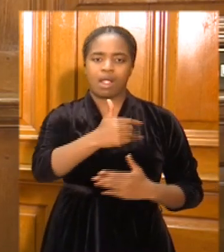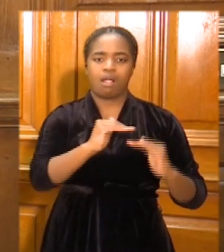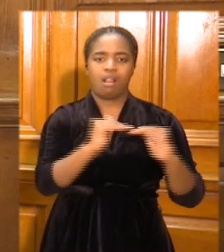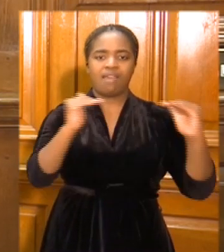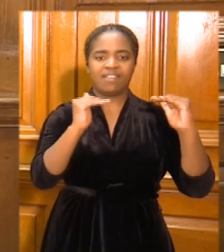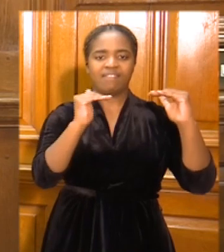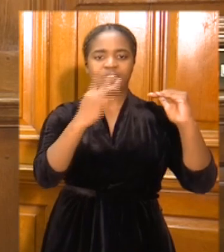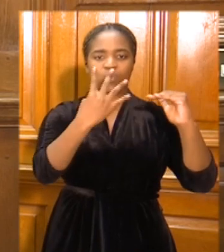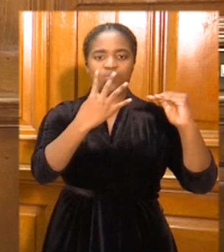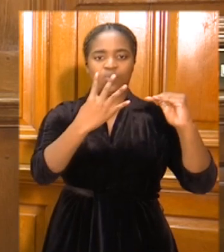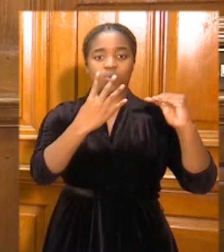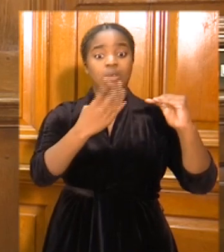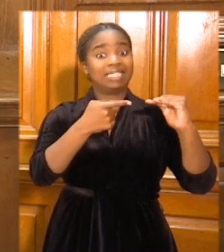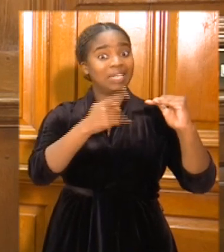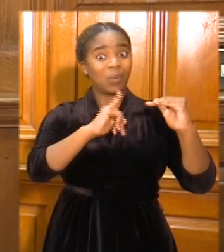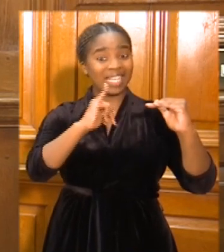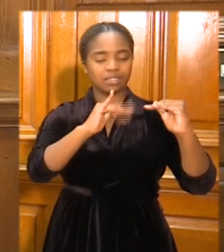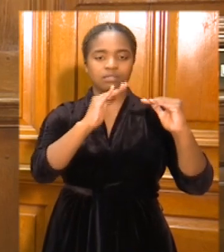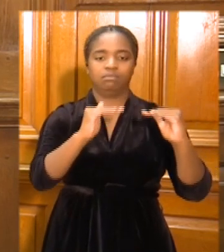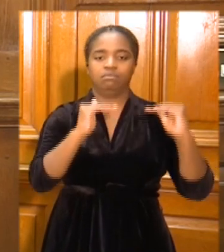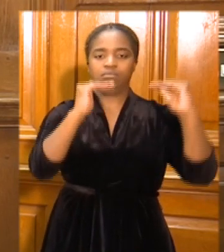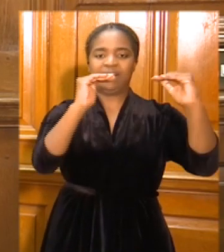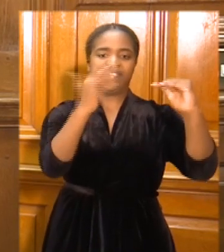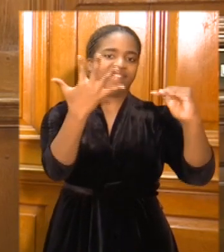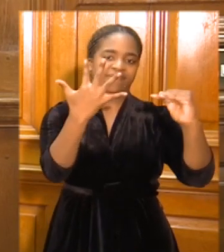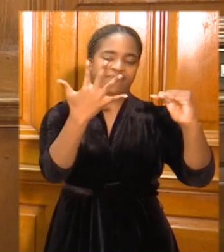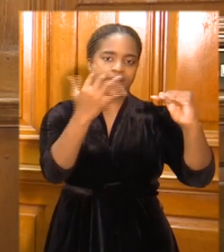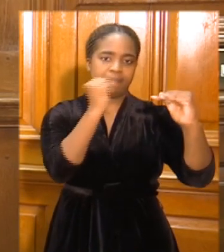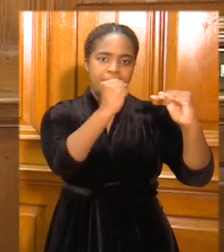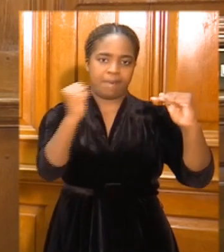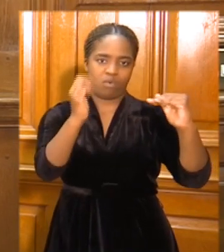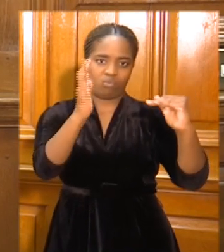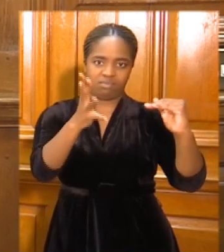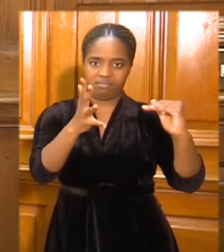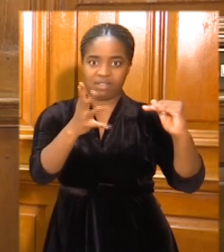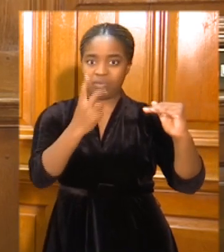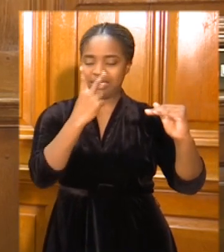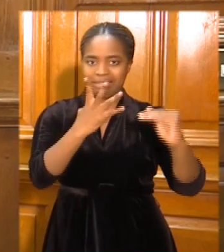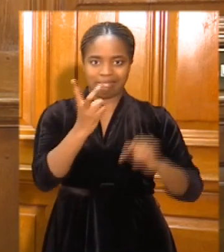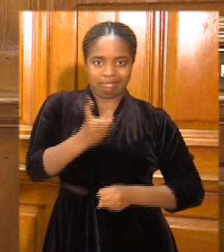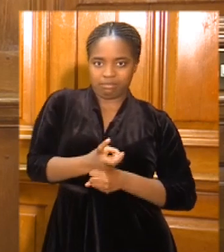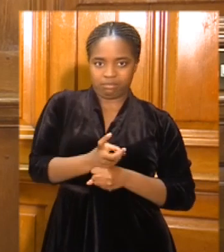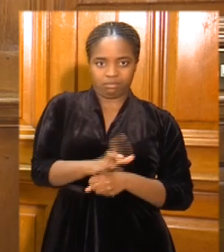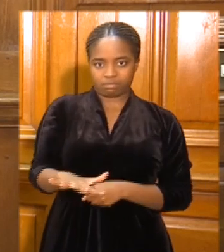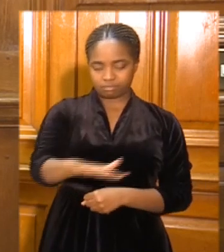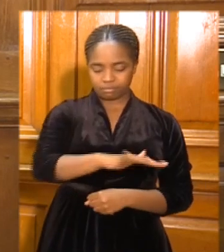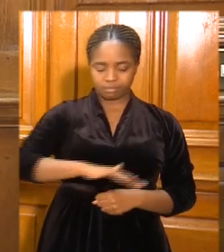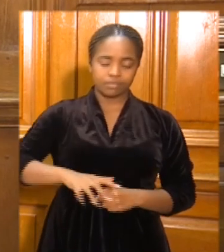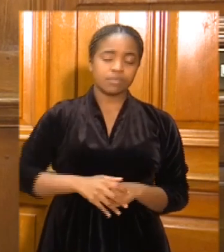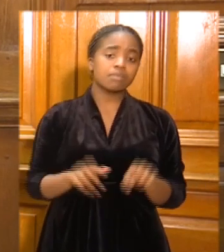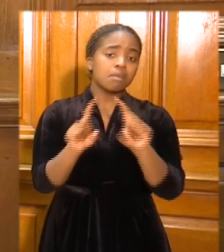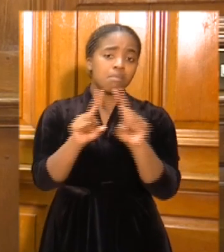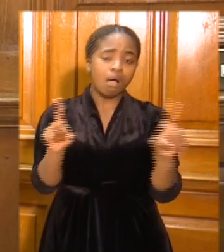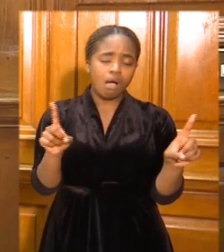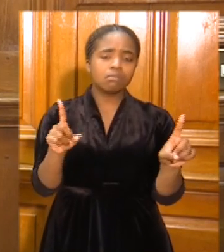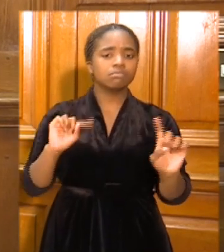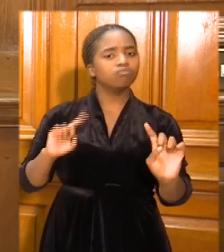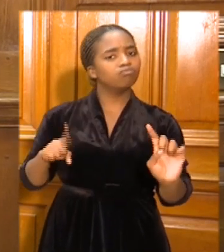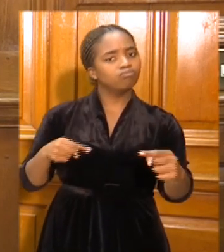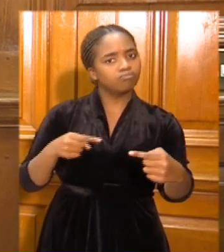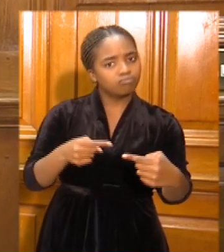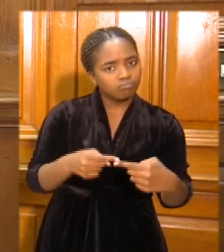where we see that there is a risk of our health facilities being overwhelmed. In time, however, through